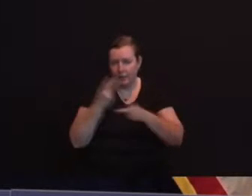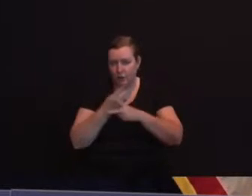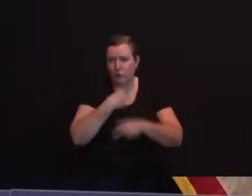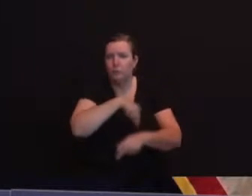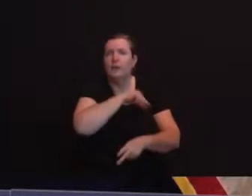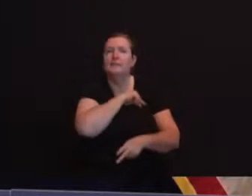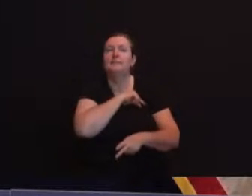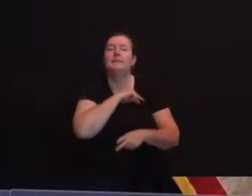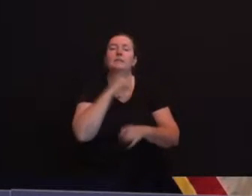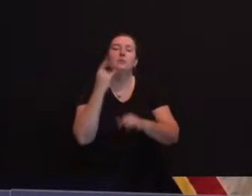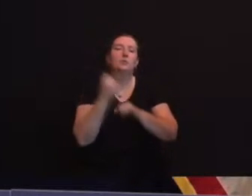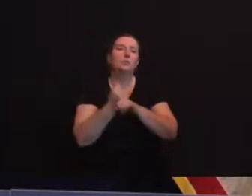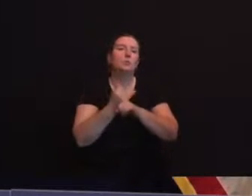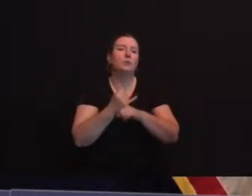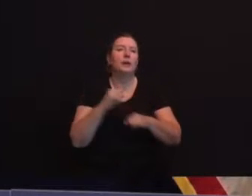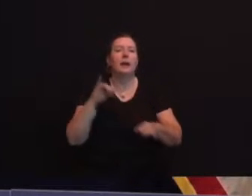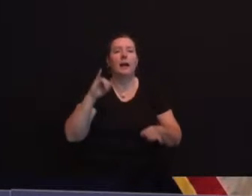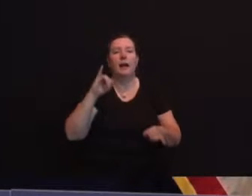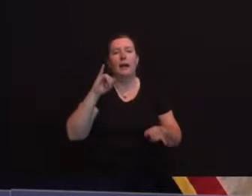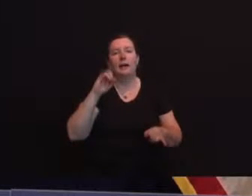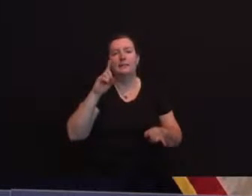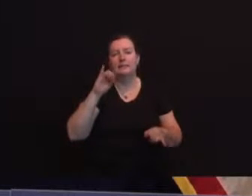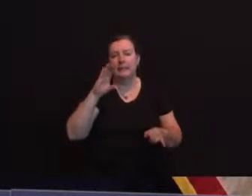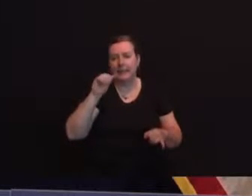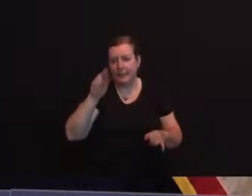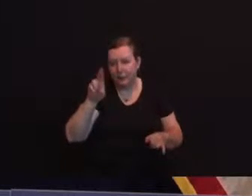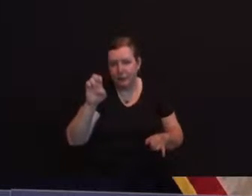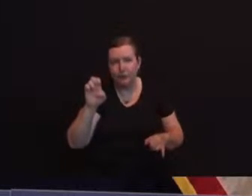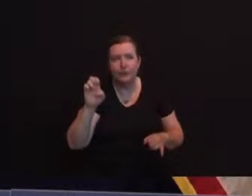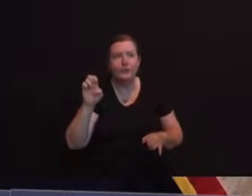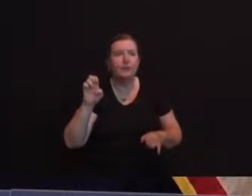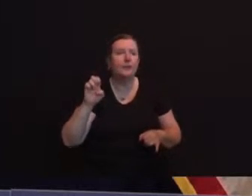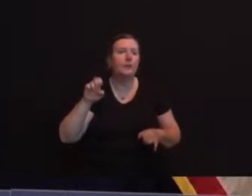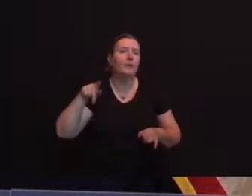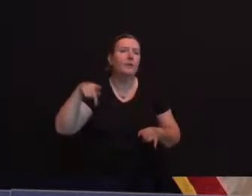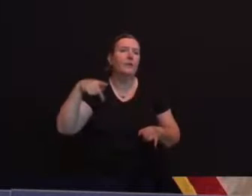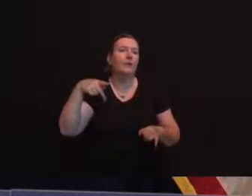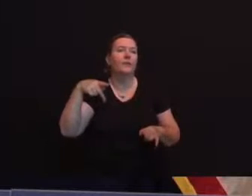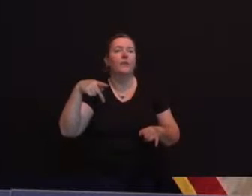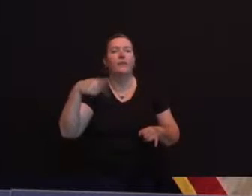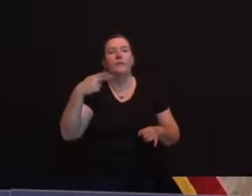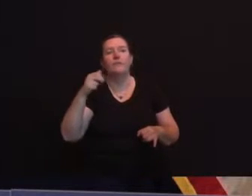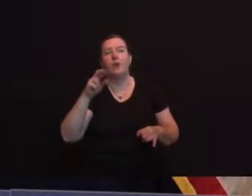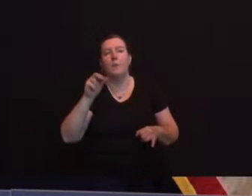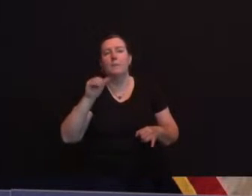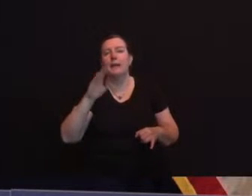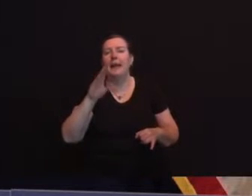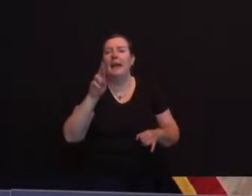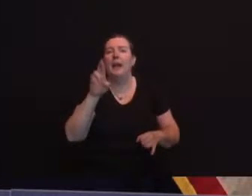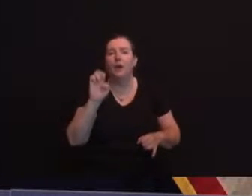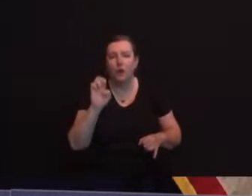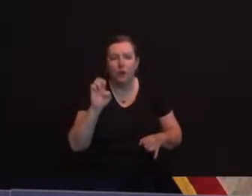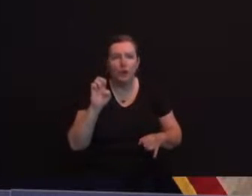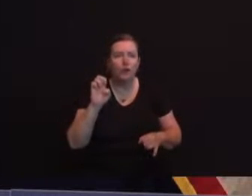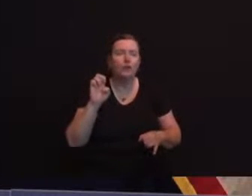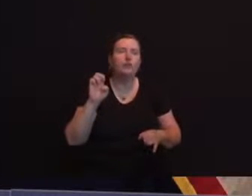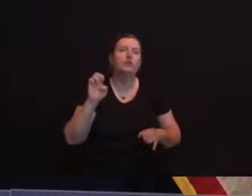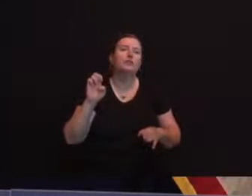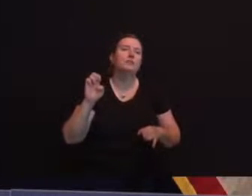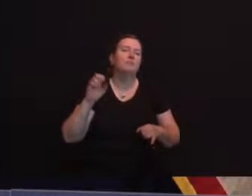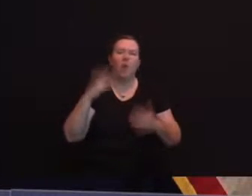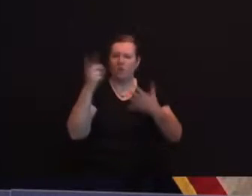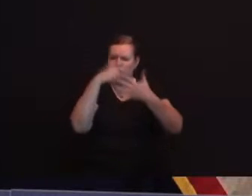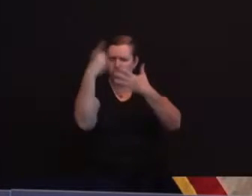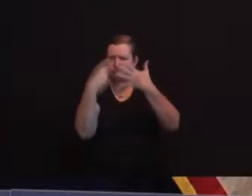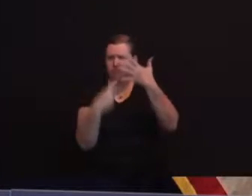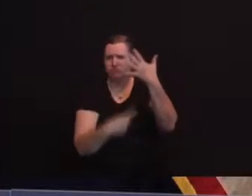ID Care, PharmaCare Inc., and the Institute for Healthcare Improvement for helping drive this effort.